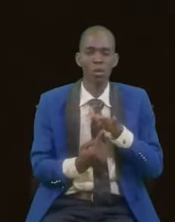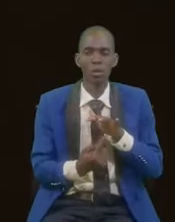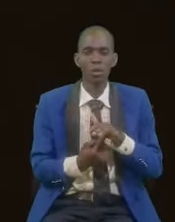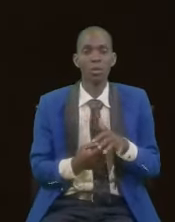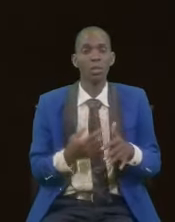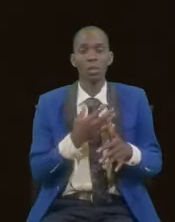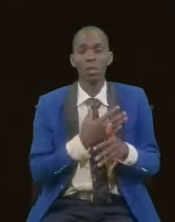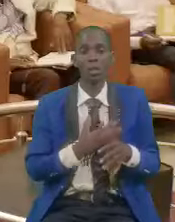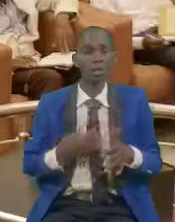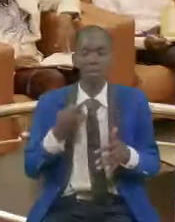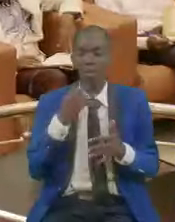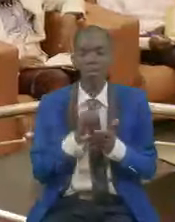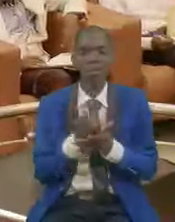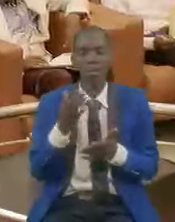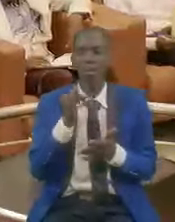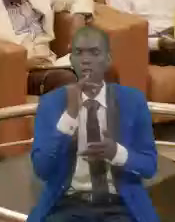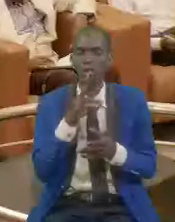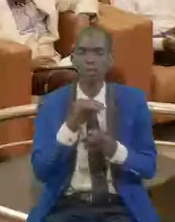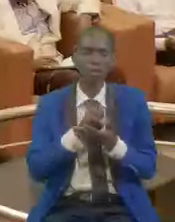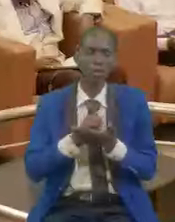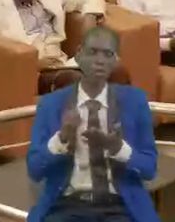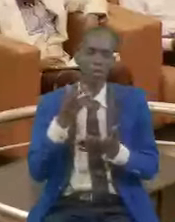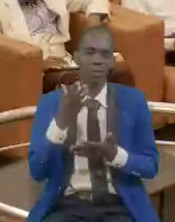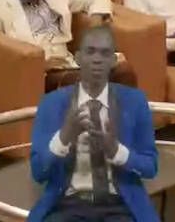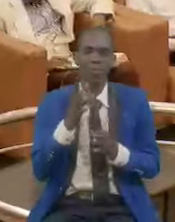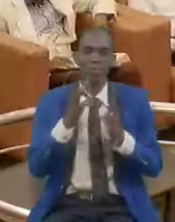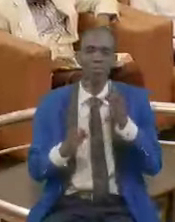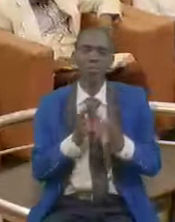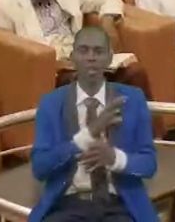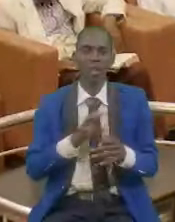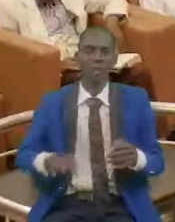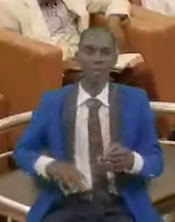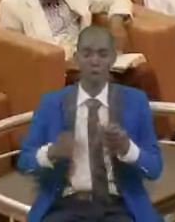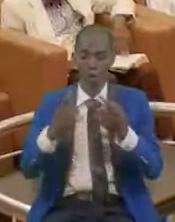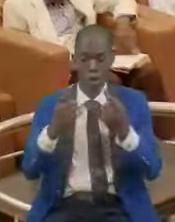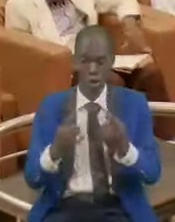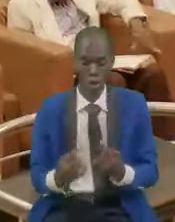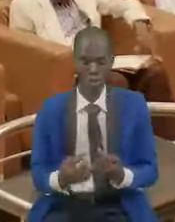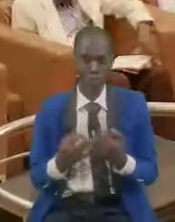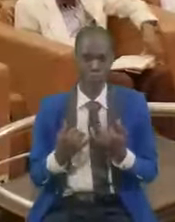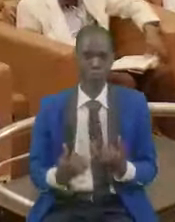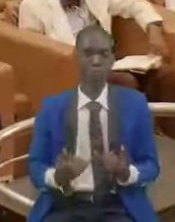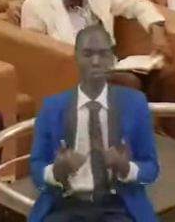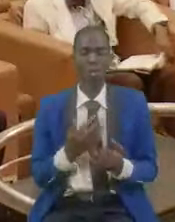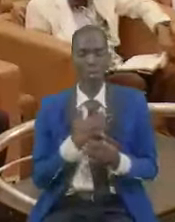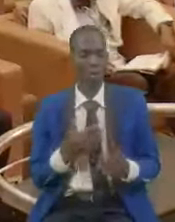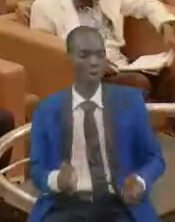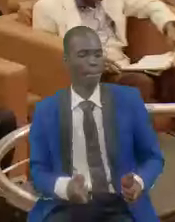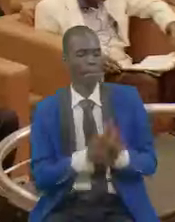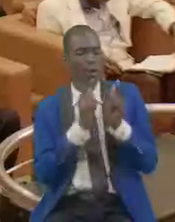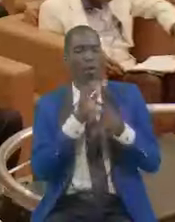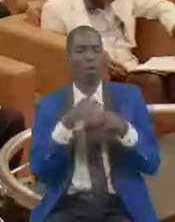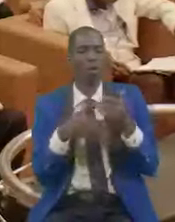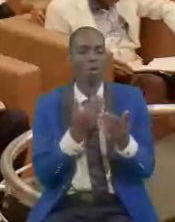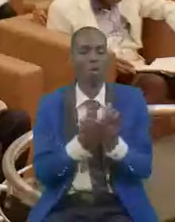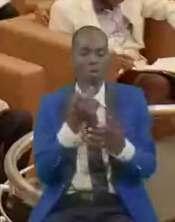no sanctification there. And if Christ comes and meets all those so-called